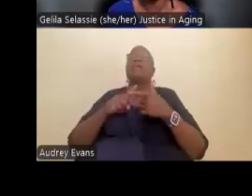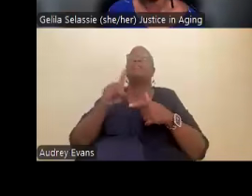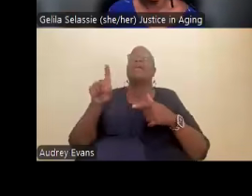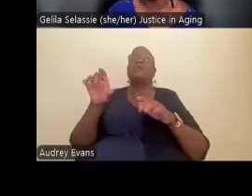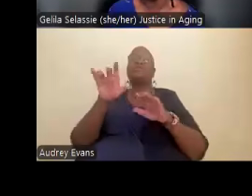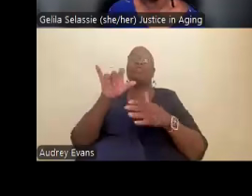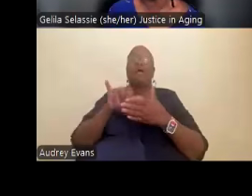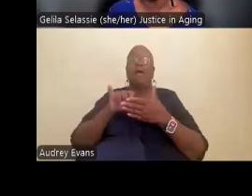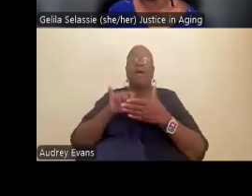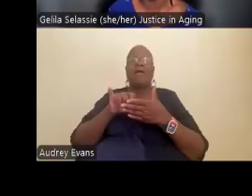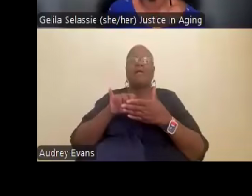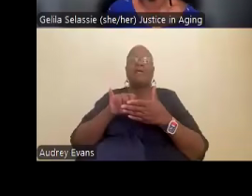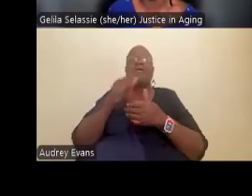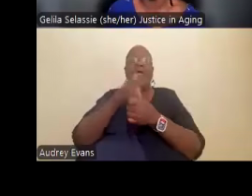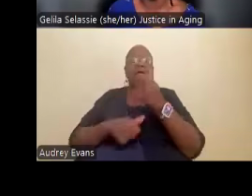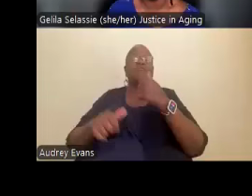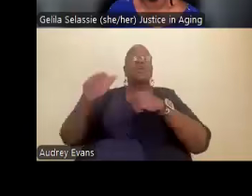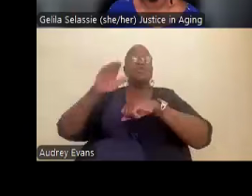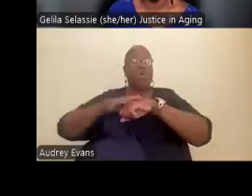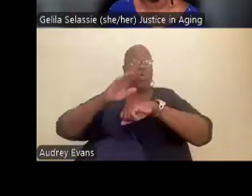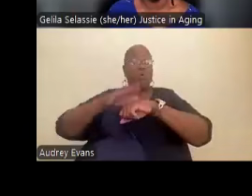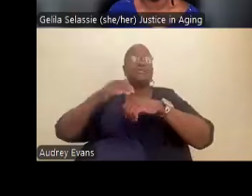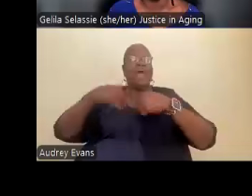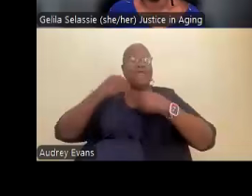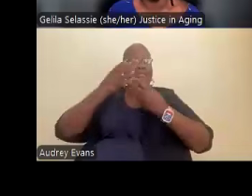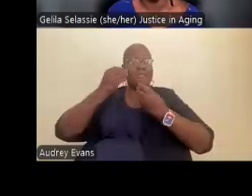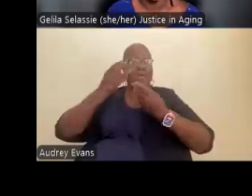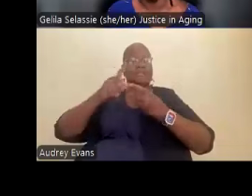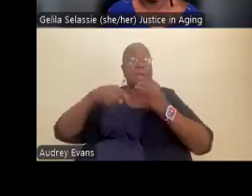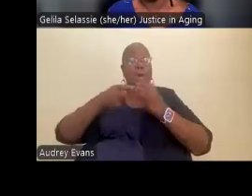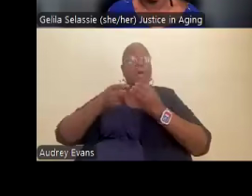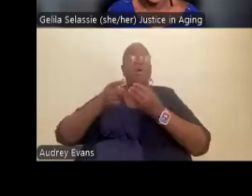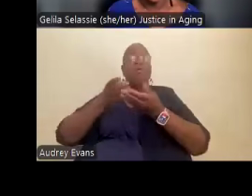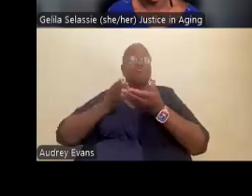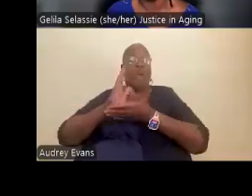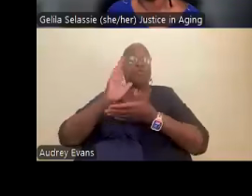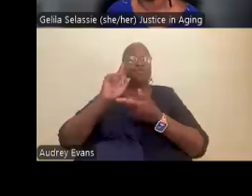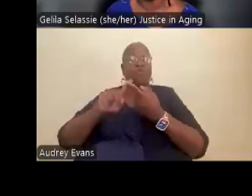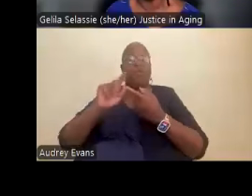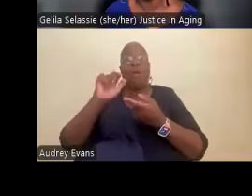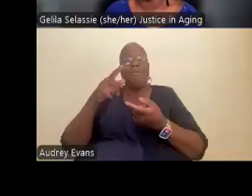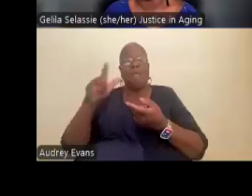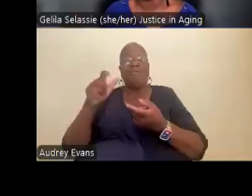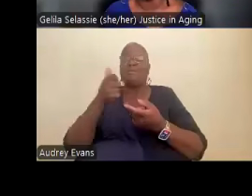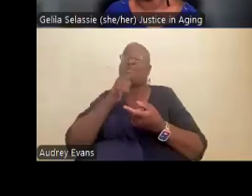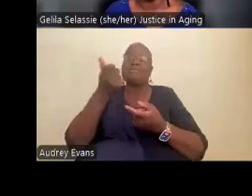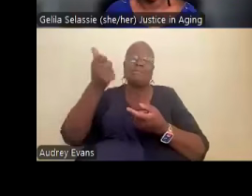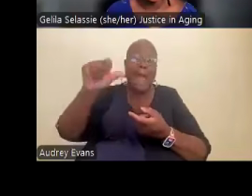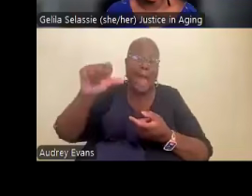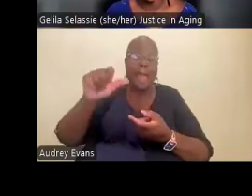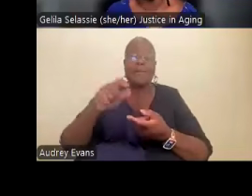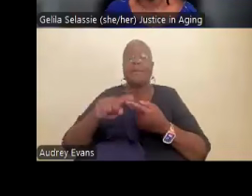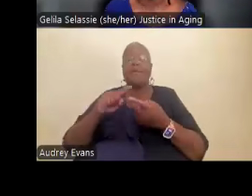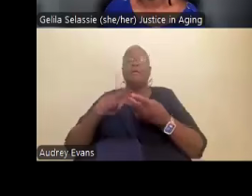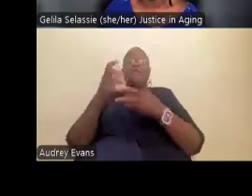that. Every notice is supposed to have information about appeal rights. So anytime they're denied coverage, anytime they're receiving a